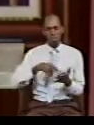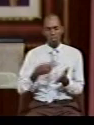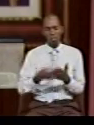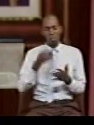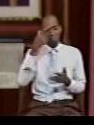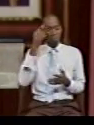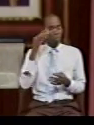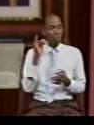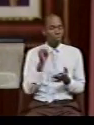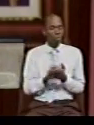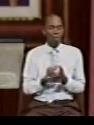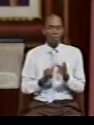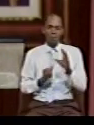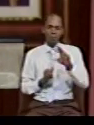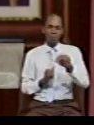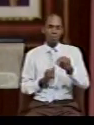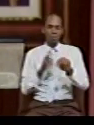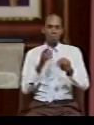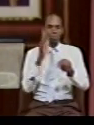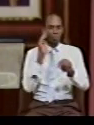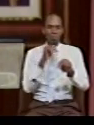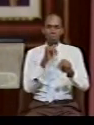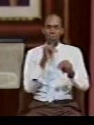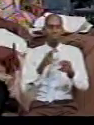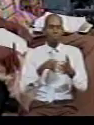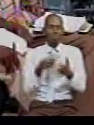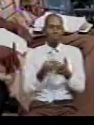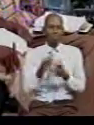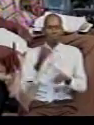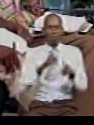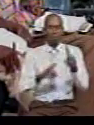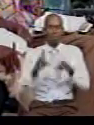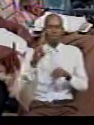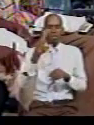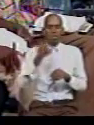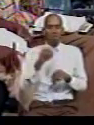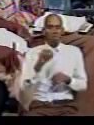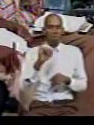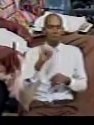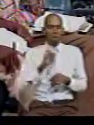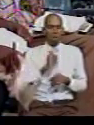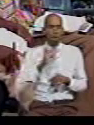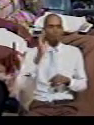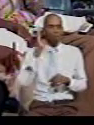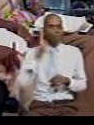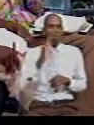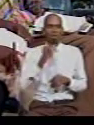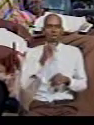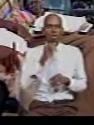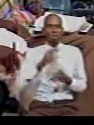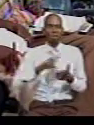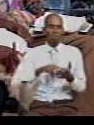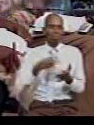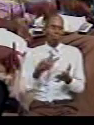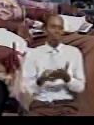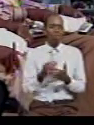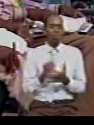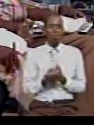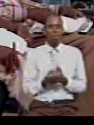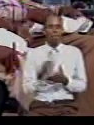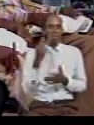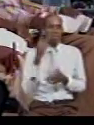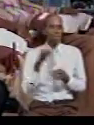will not fall. I say, no, I will not fall. Look at what it says in that